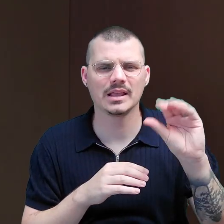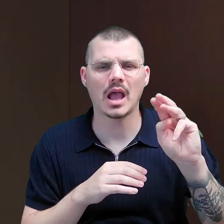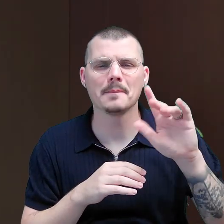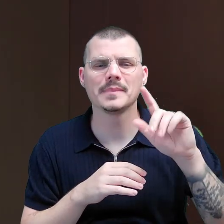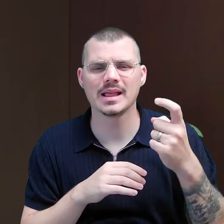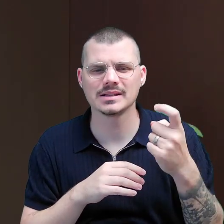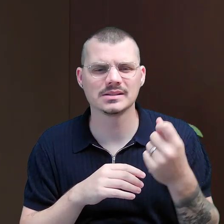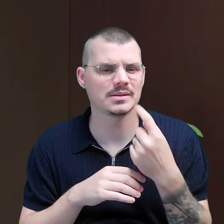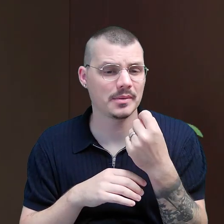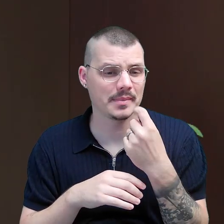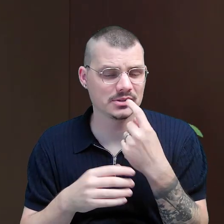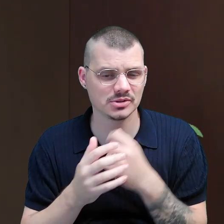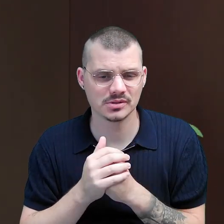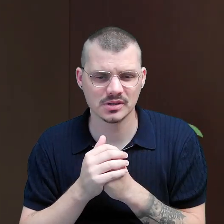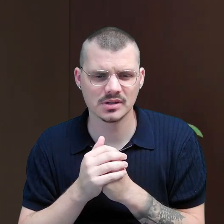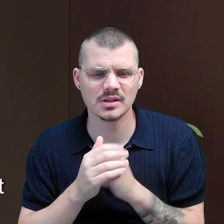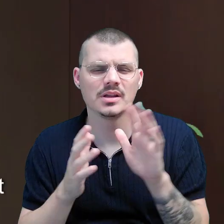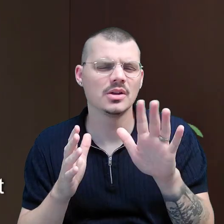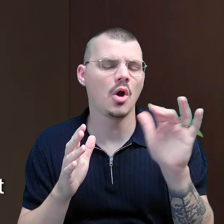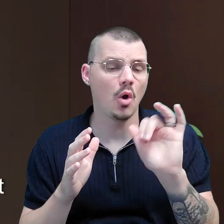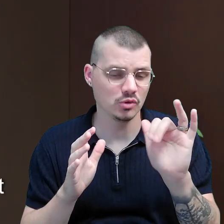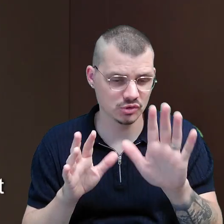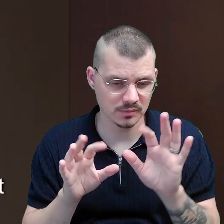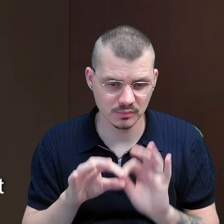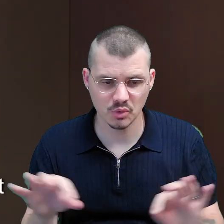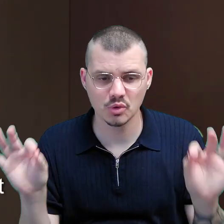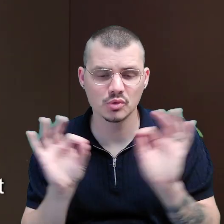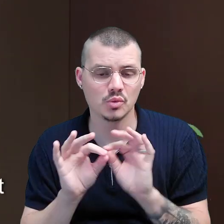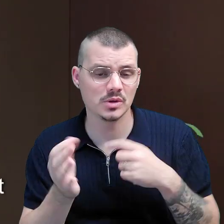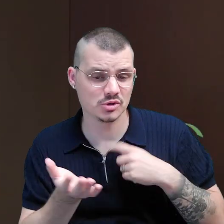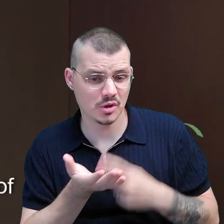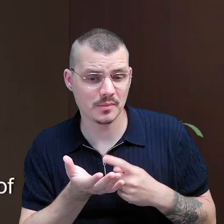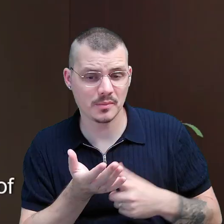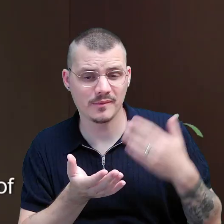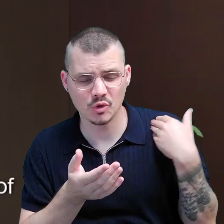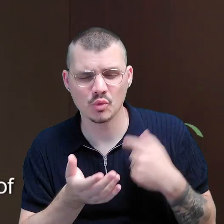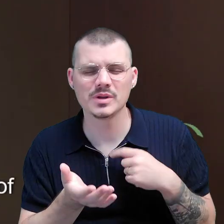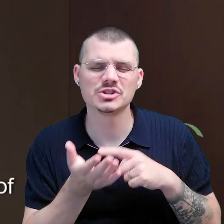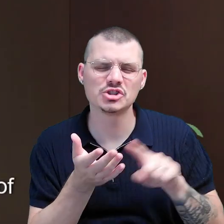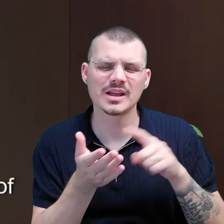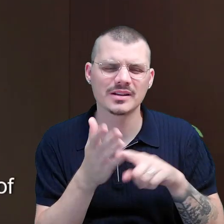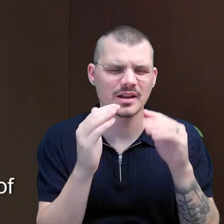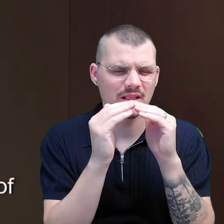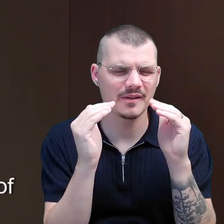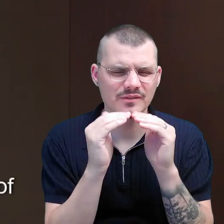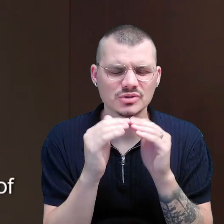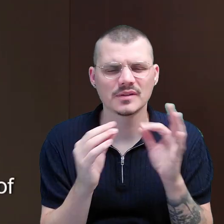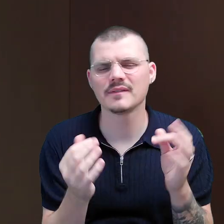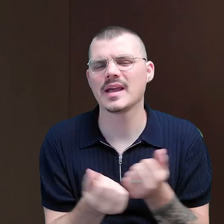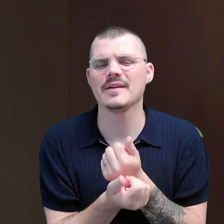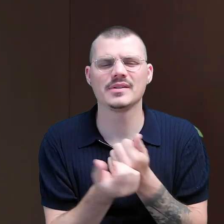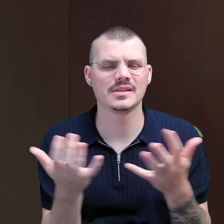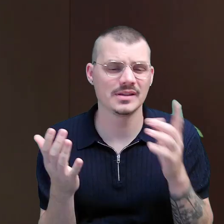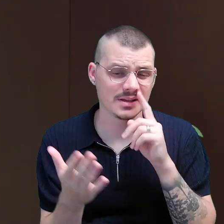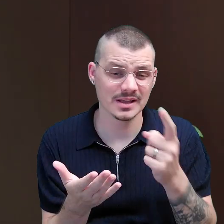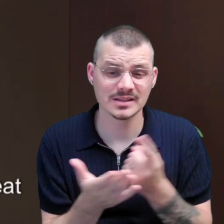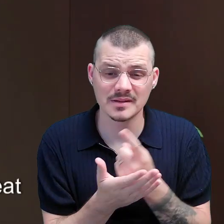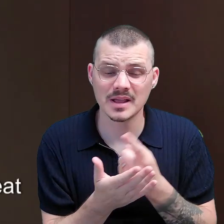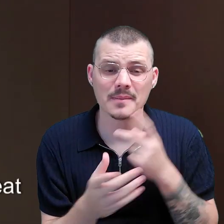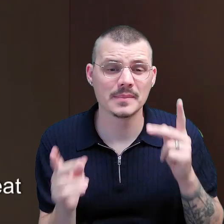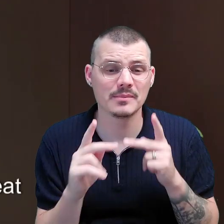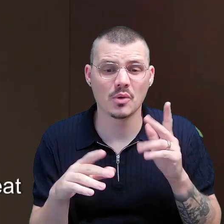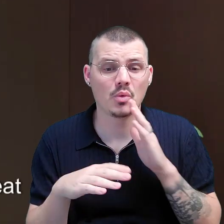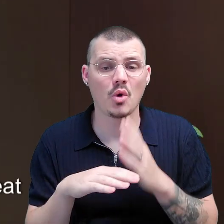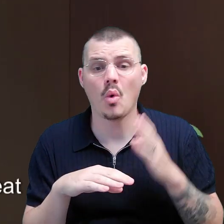complex supplementation. It's also important, as we talked about before, to make sure we check levels of everything.